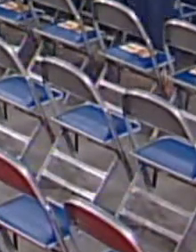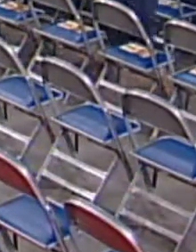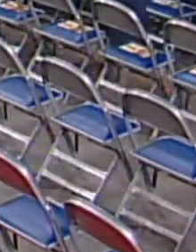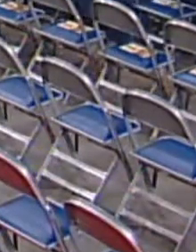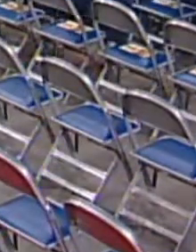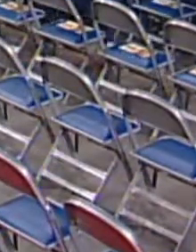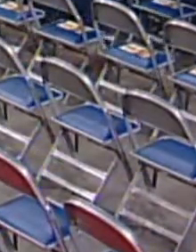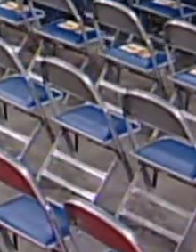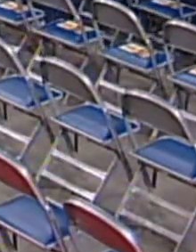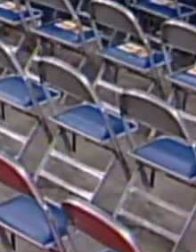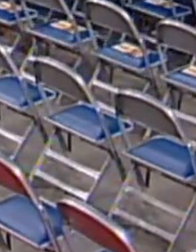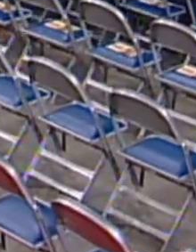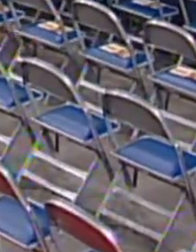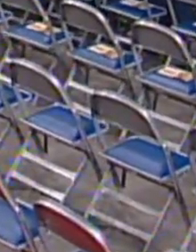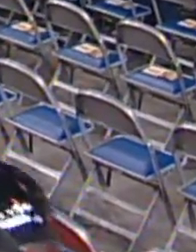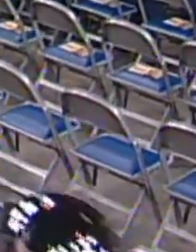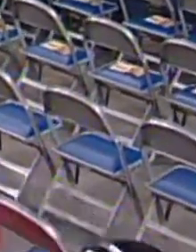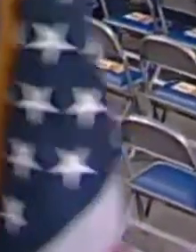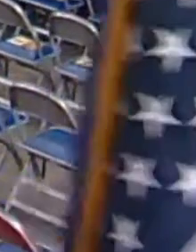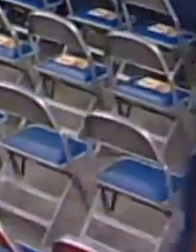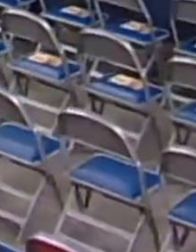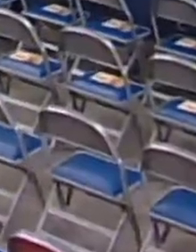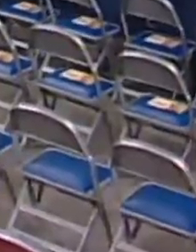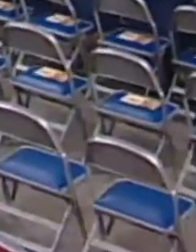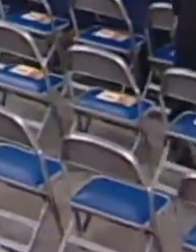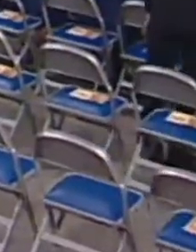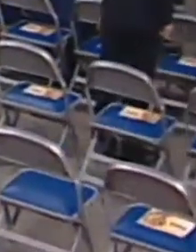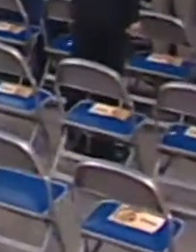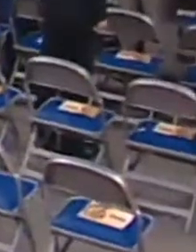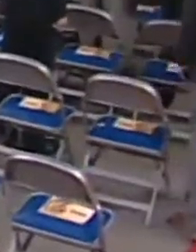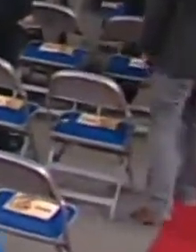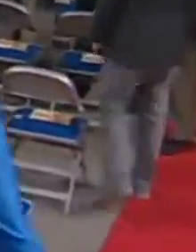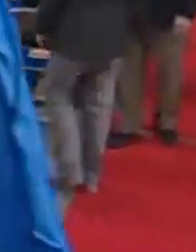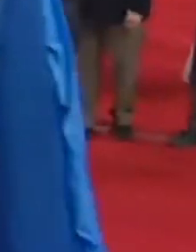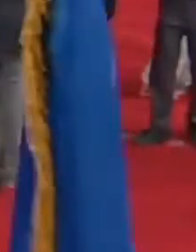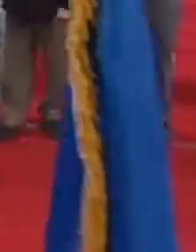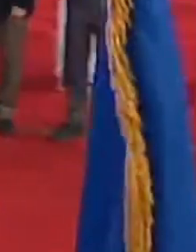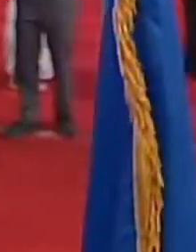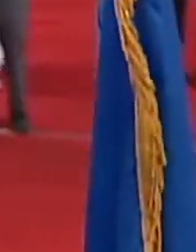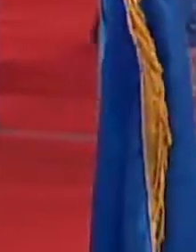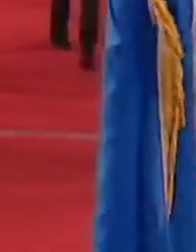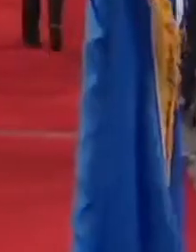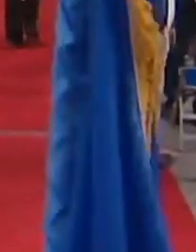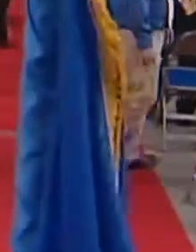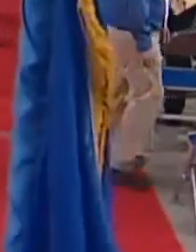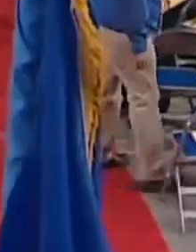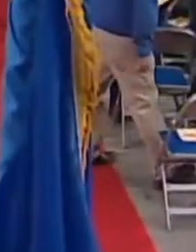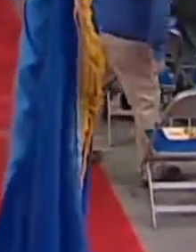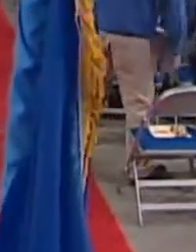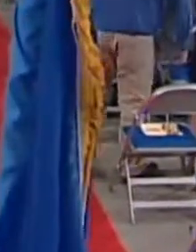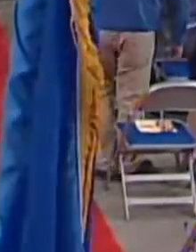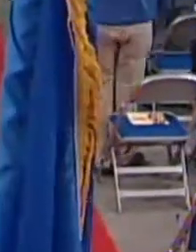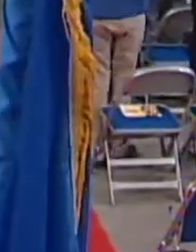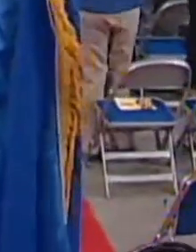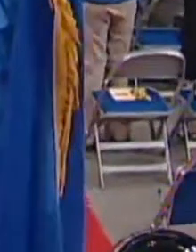Ladies and gentlemen, will you please stand and remove your hats for the presentation of the colors by North Dakota